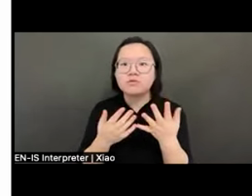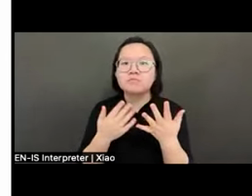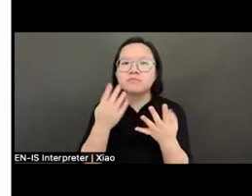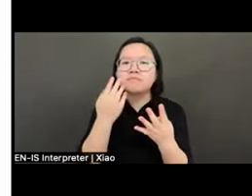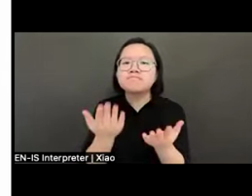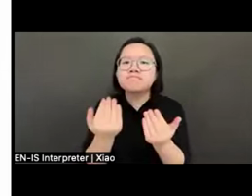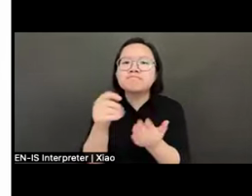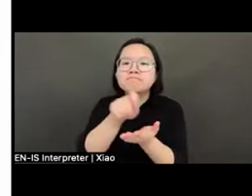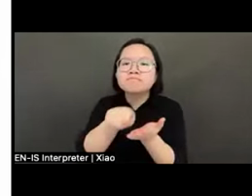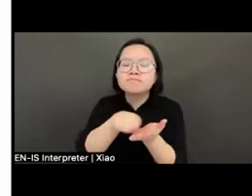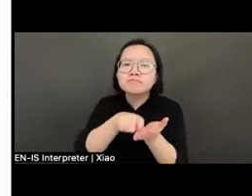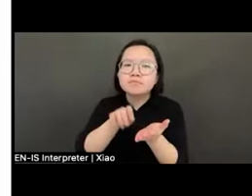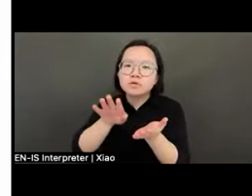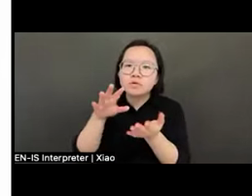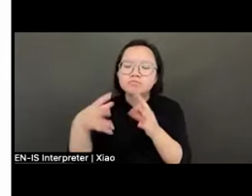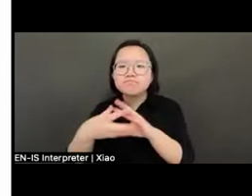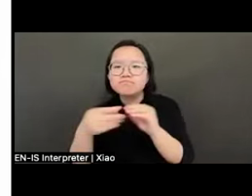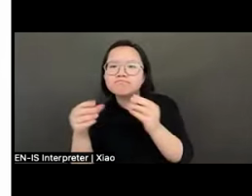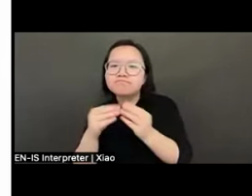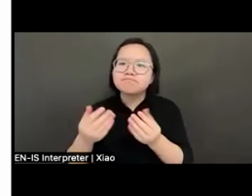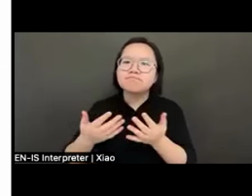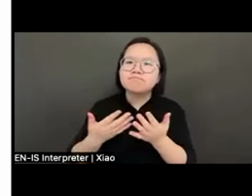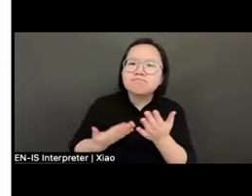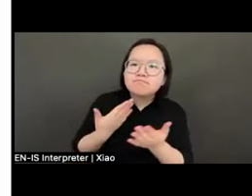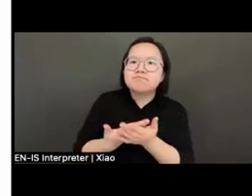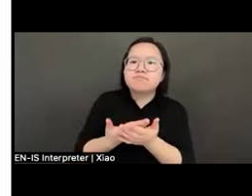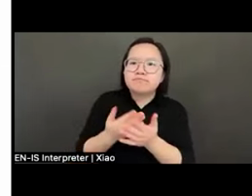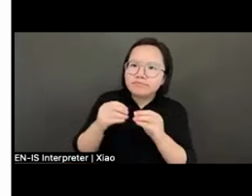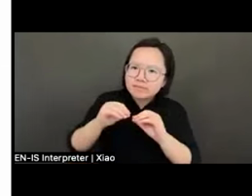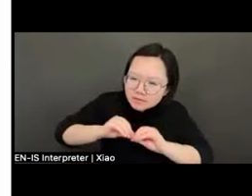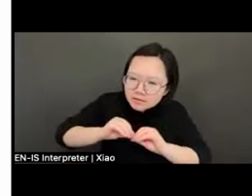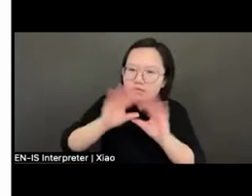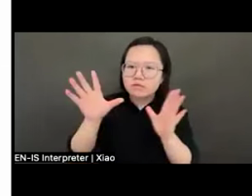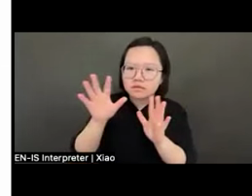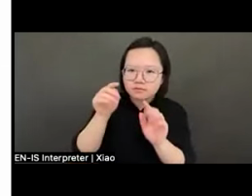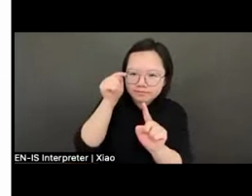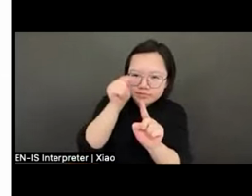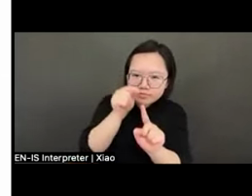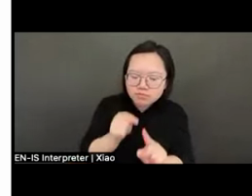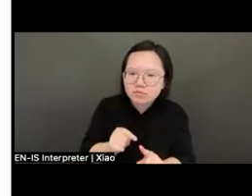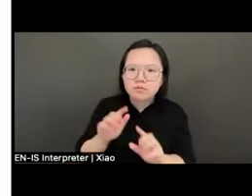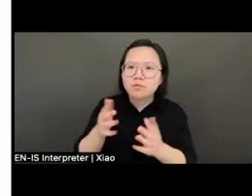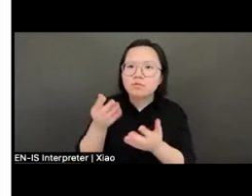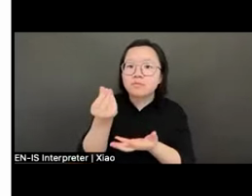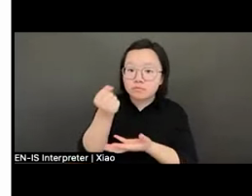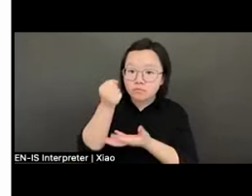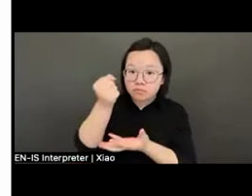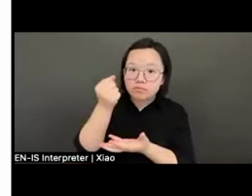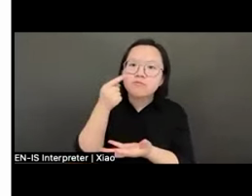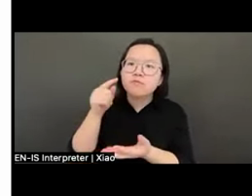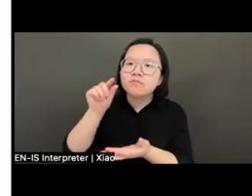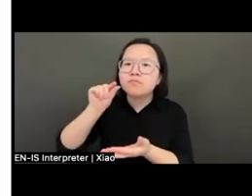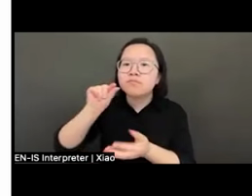have a clear policy and advocacy focus. So work on current policy processes, current